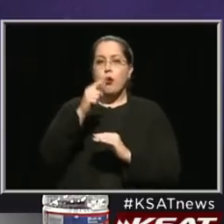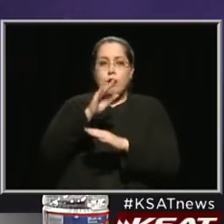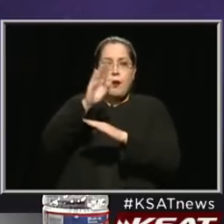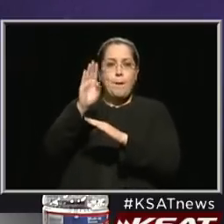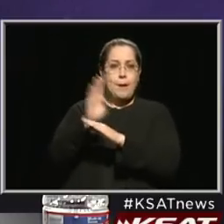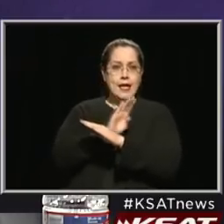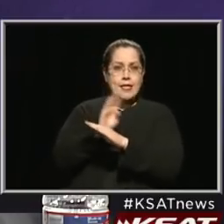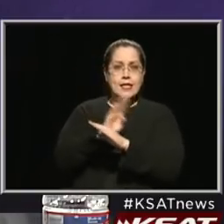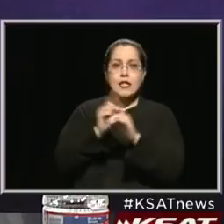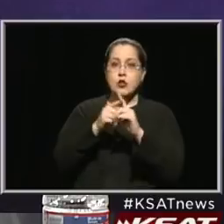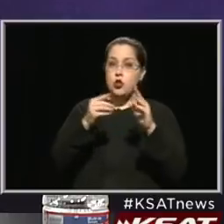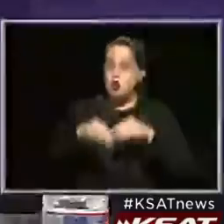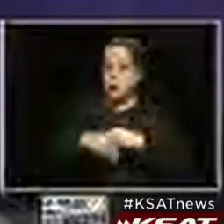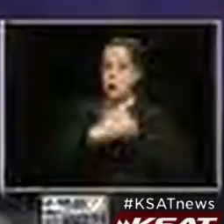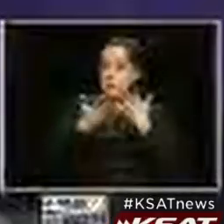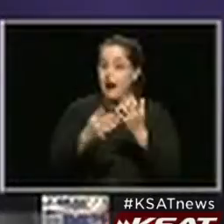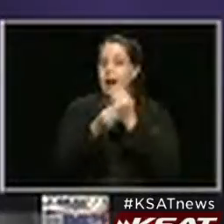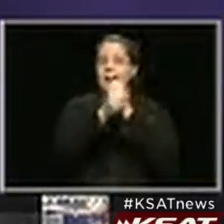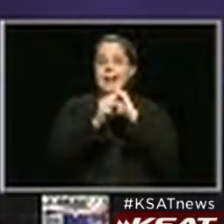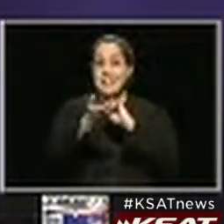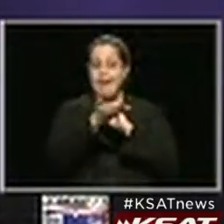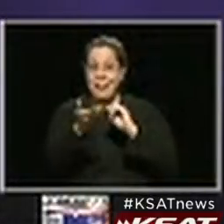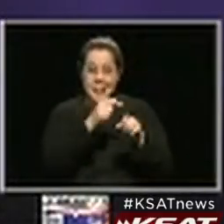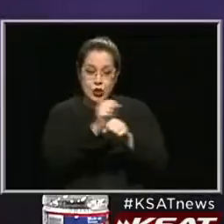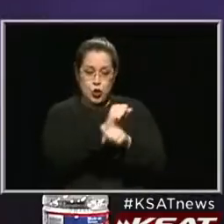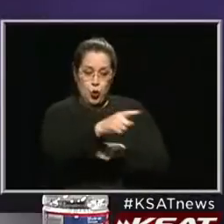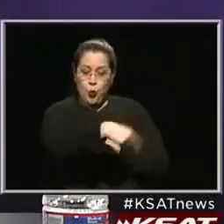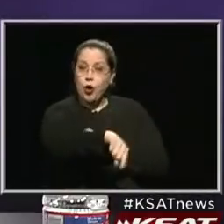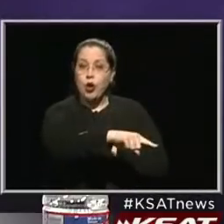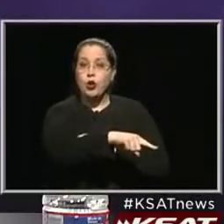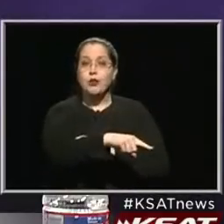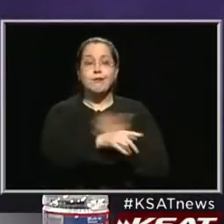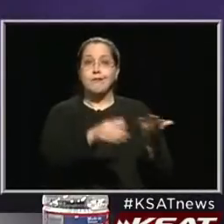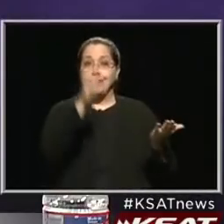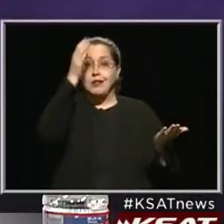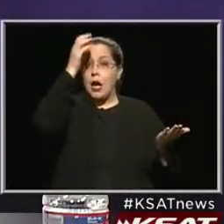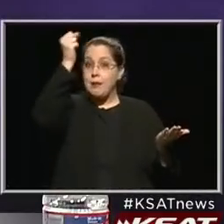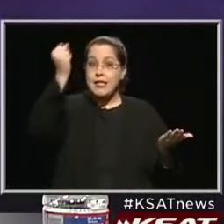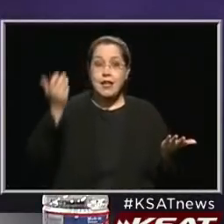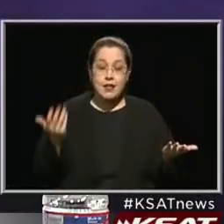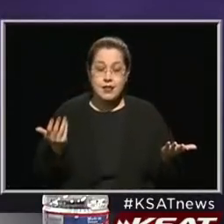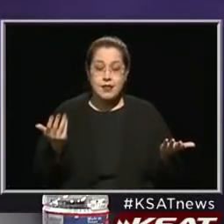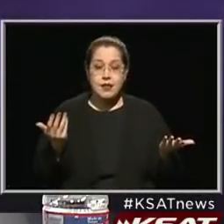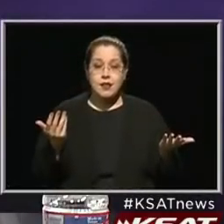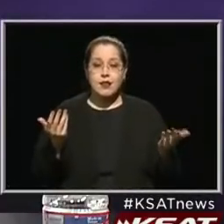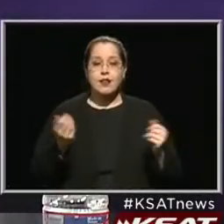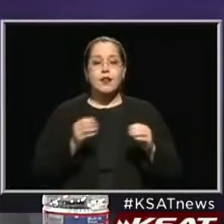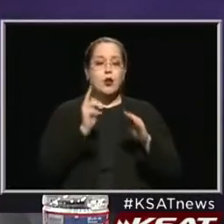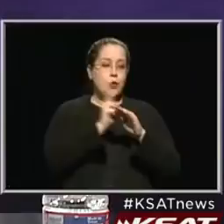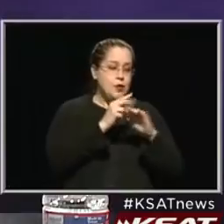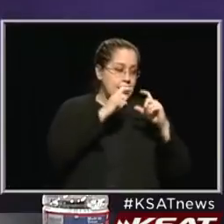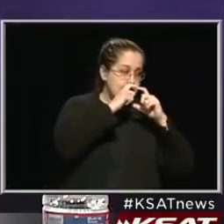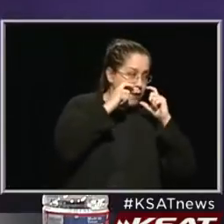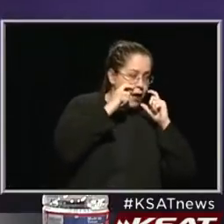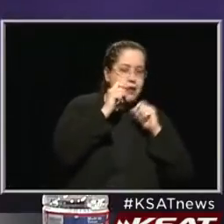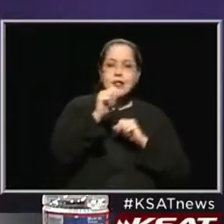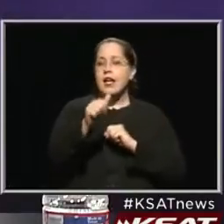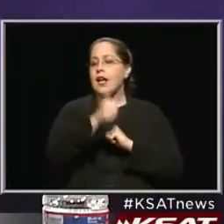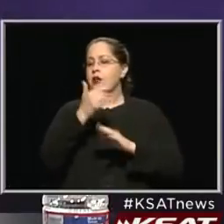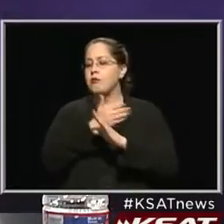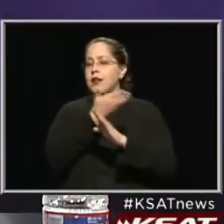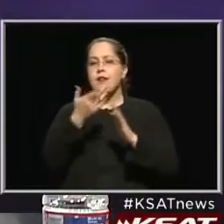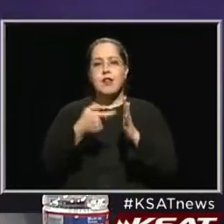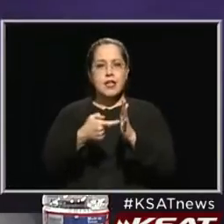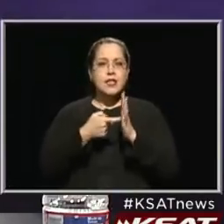to provide the safety measures to their workforce, which is common sense, that being masks and the other protective measures that are